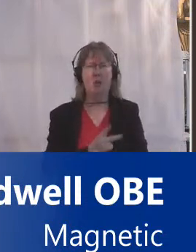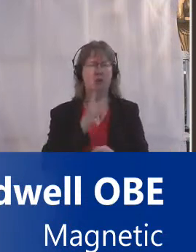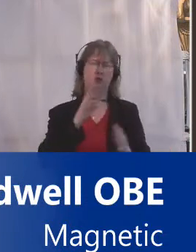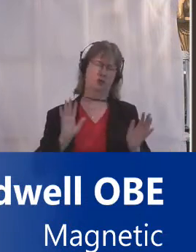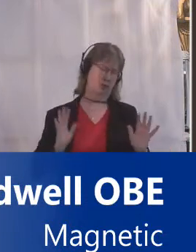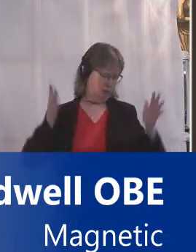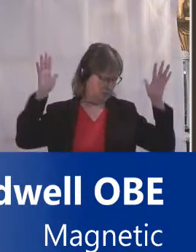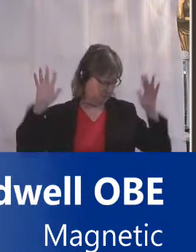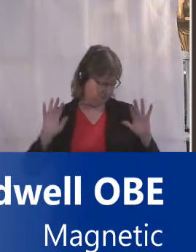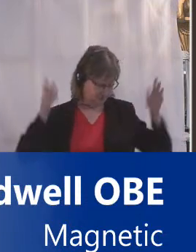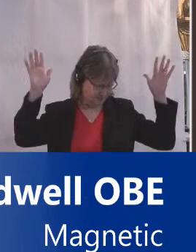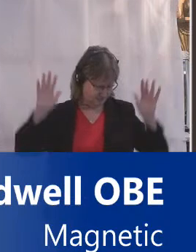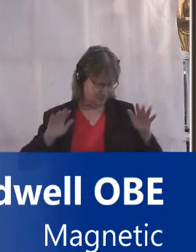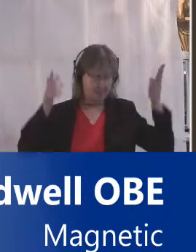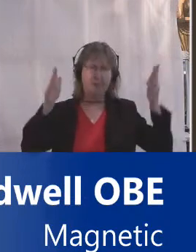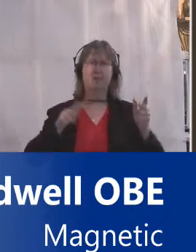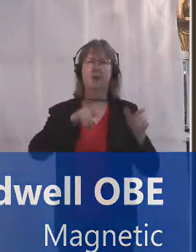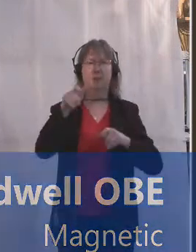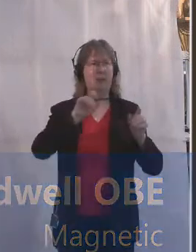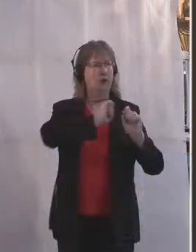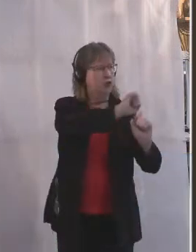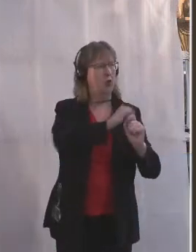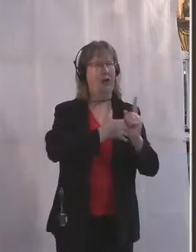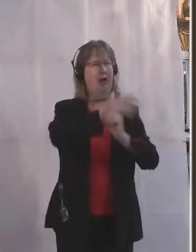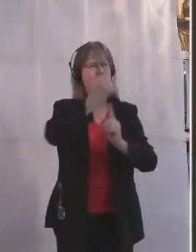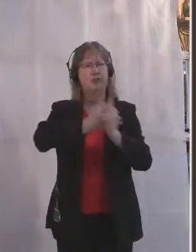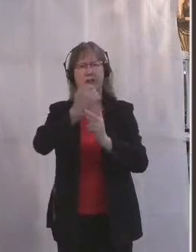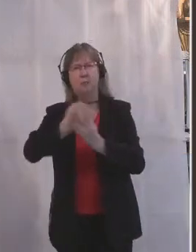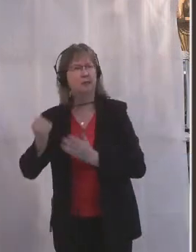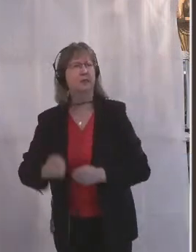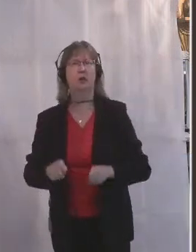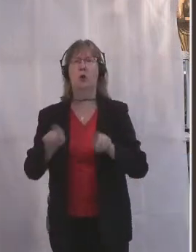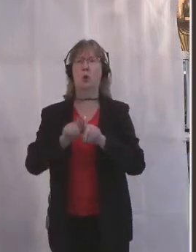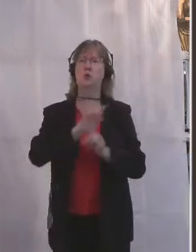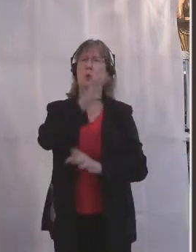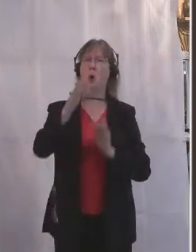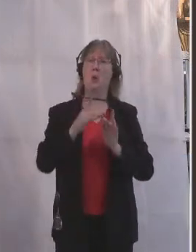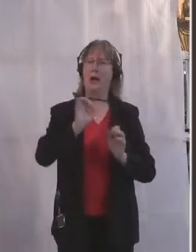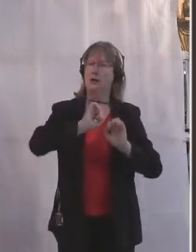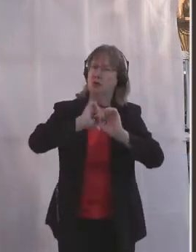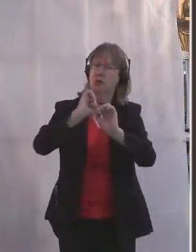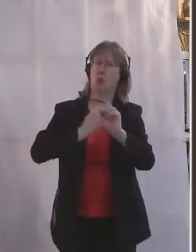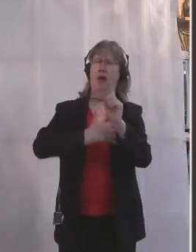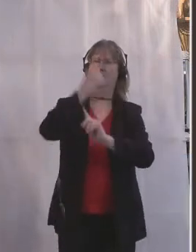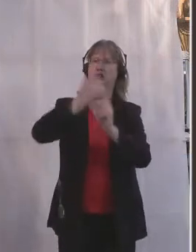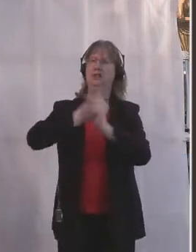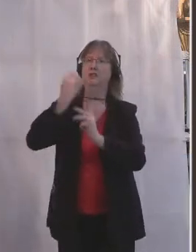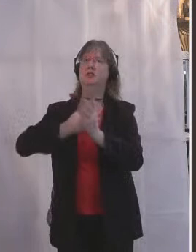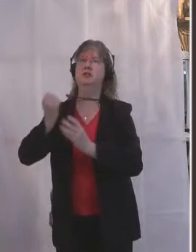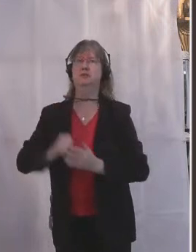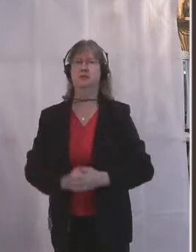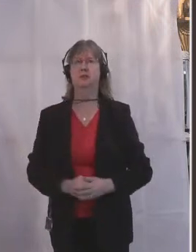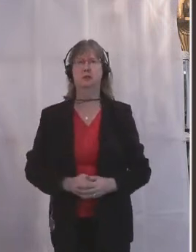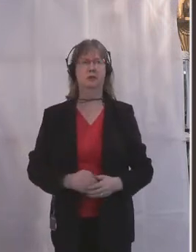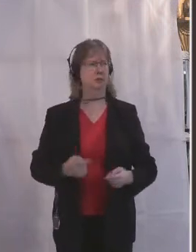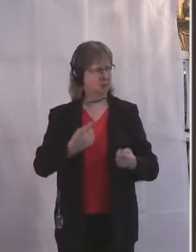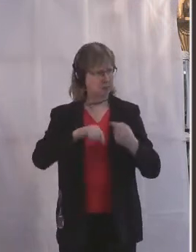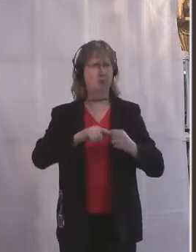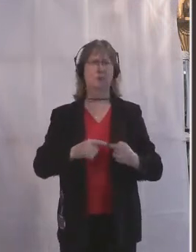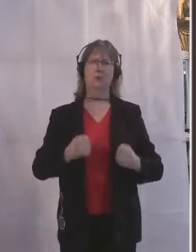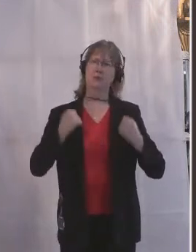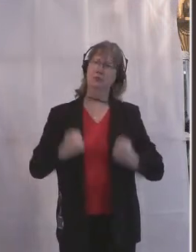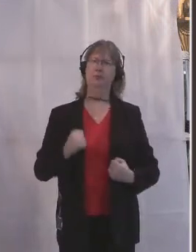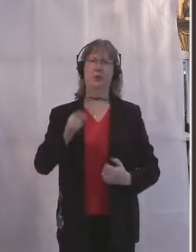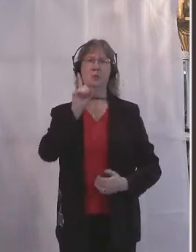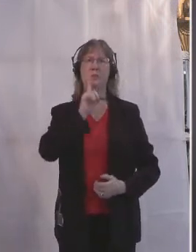celebrate all of the achievements that people are collectively in this room and the people who are joining us online today out there in the world delivering as women is